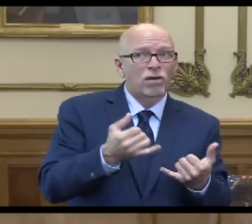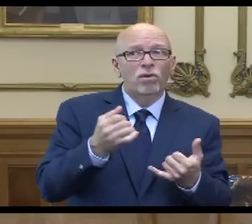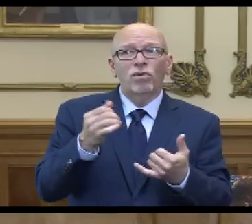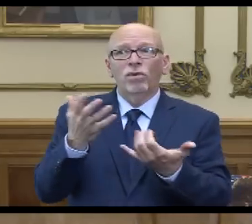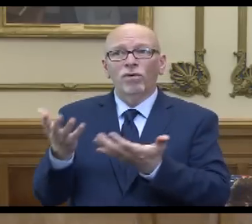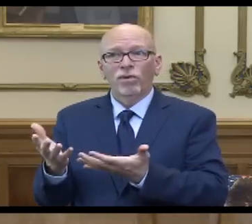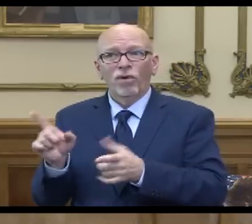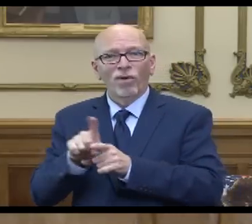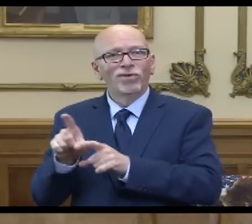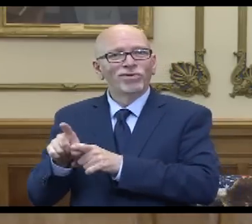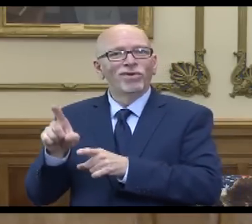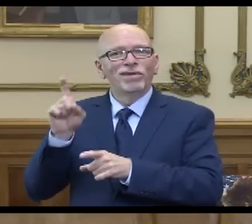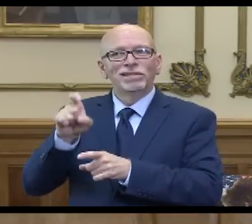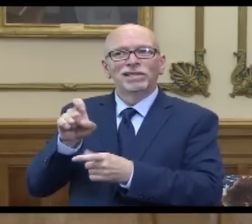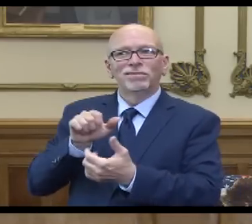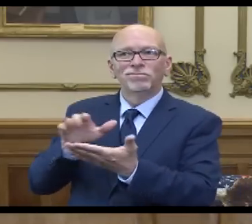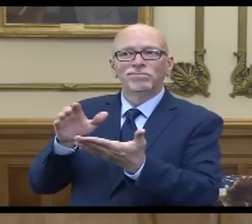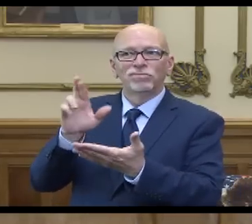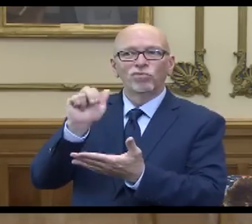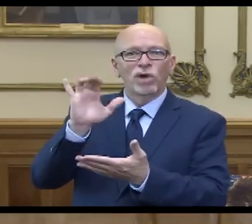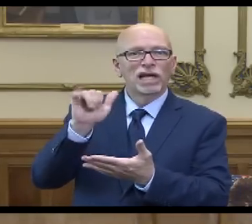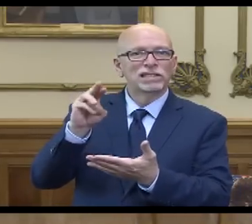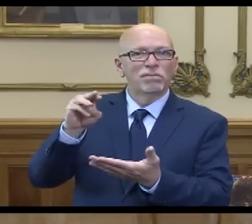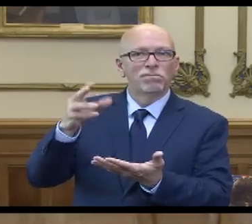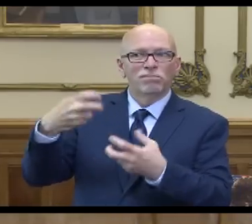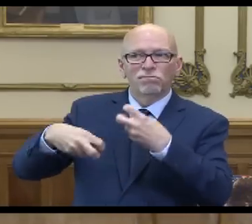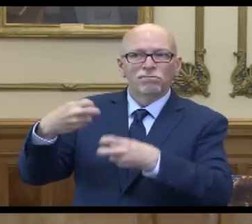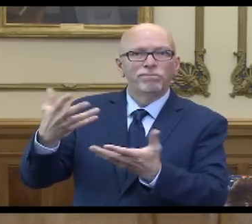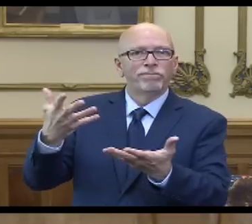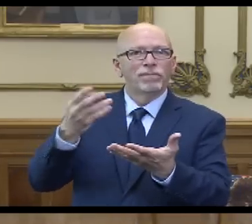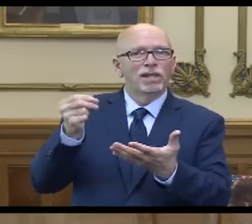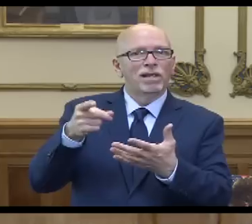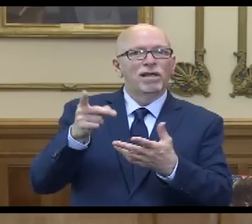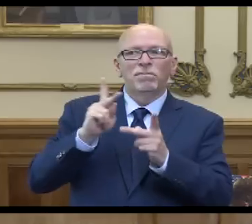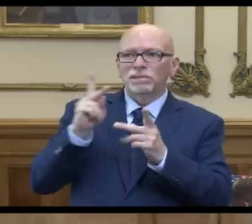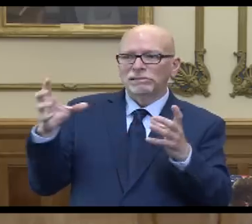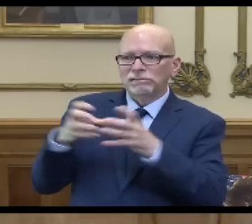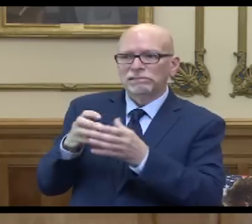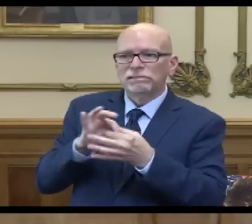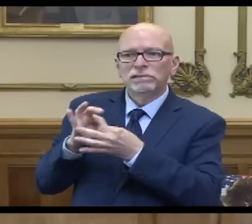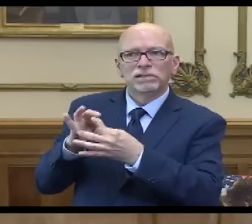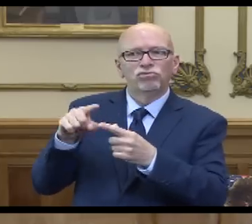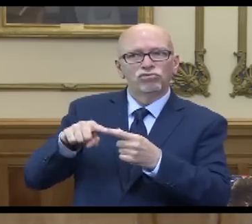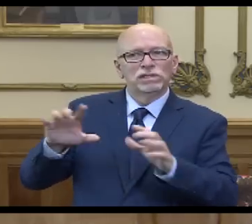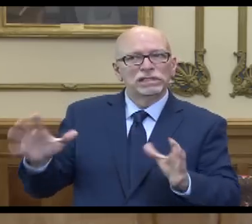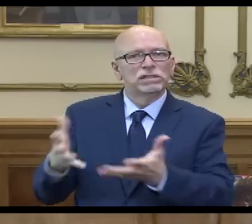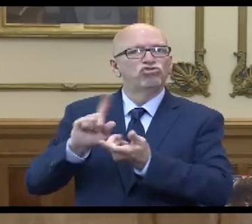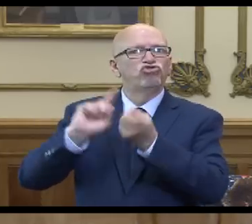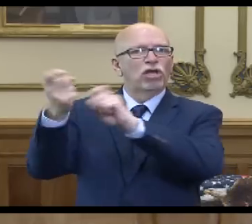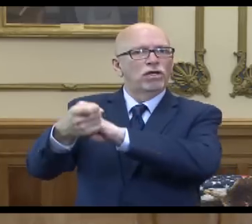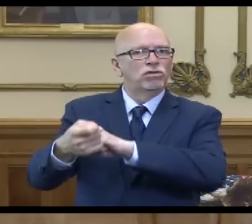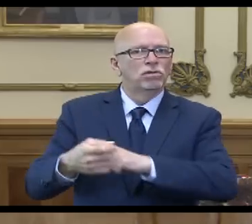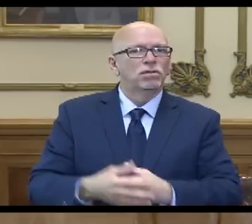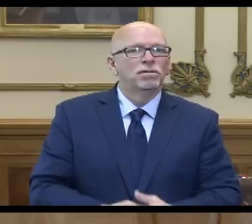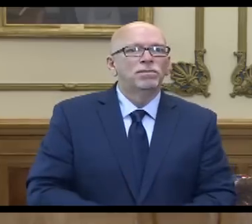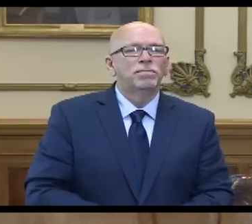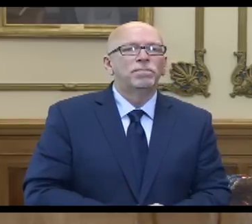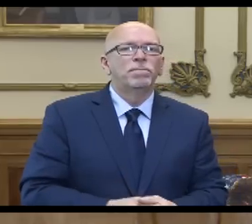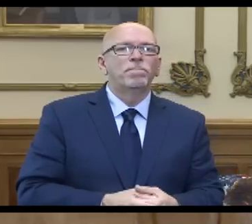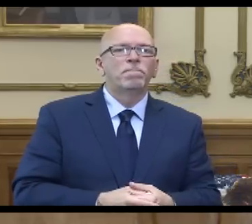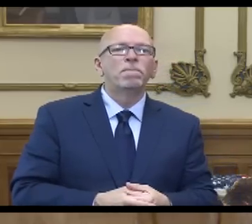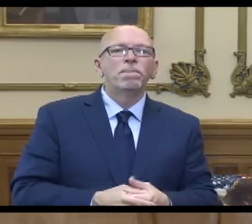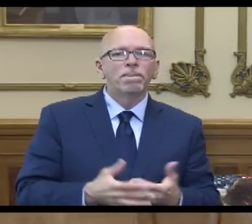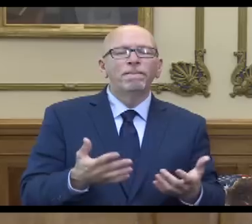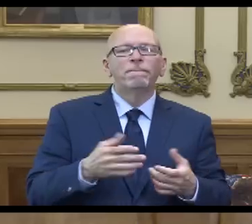also addressing racism and bringing people together in person to create change? Well,